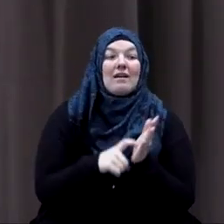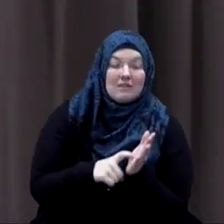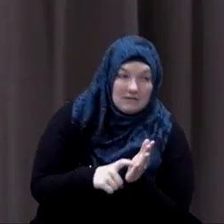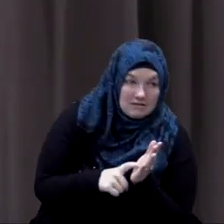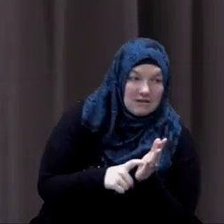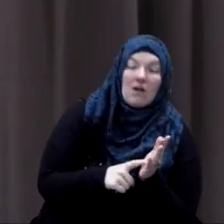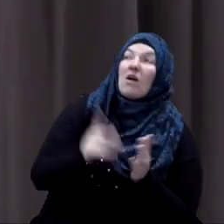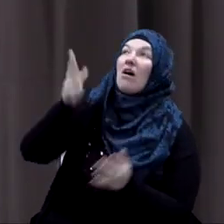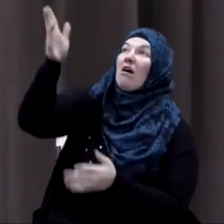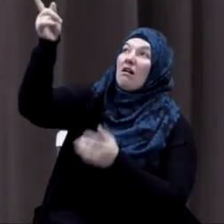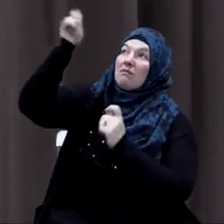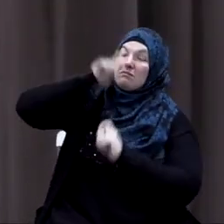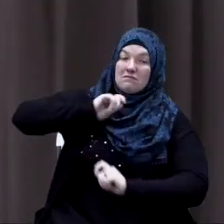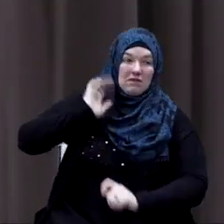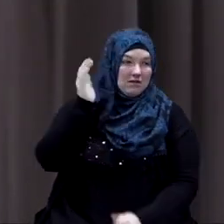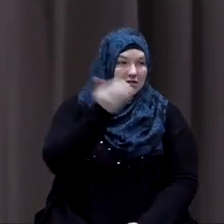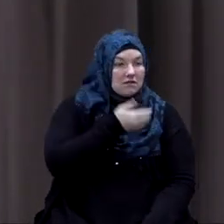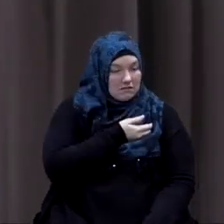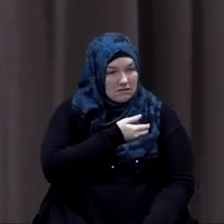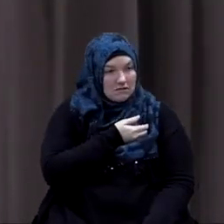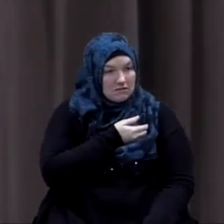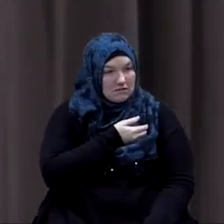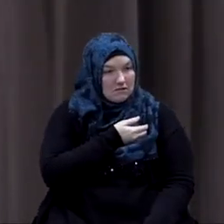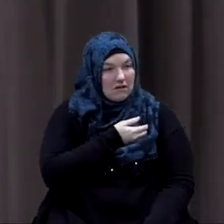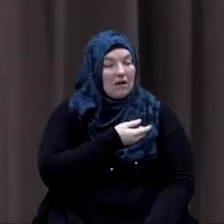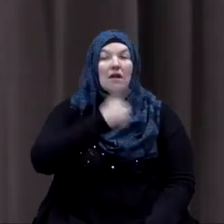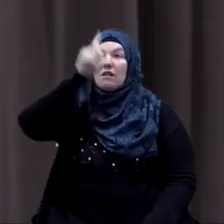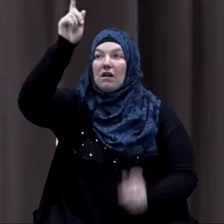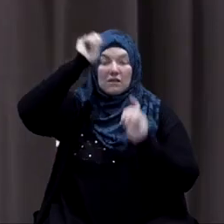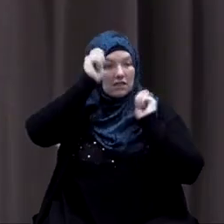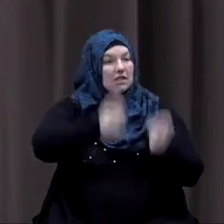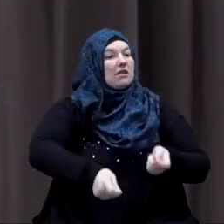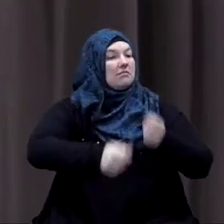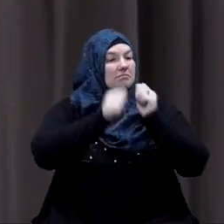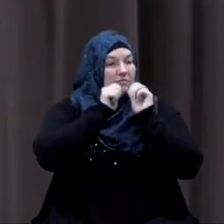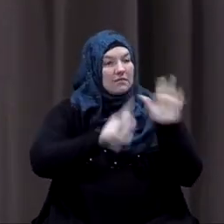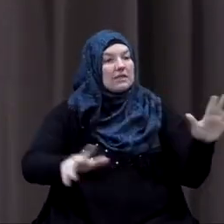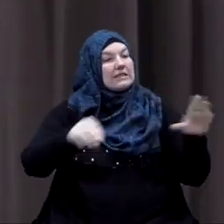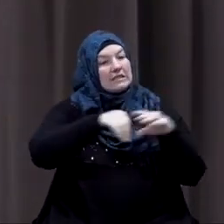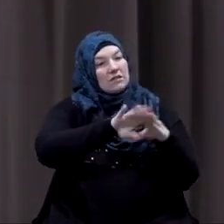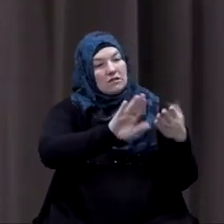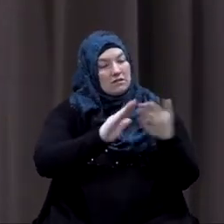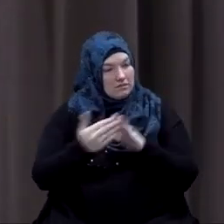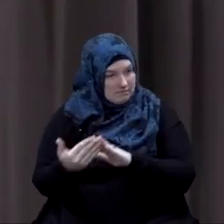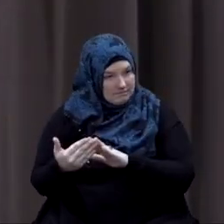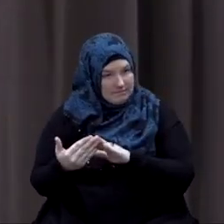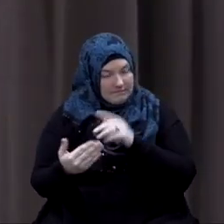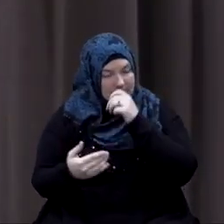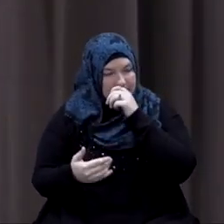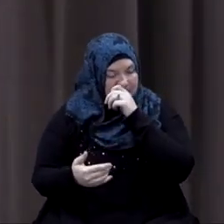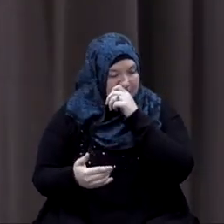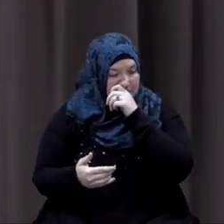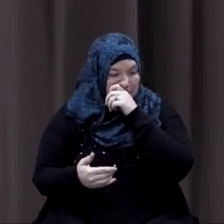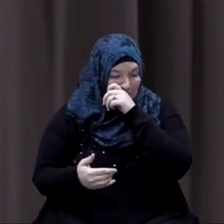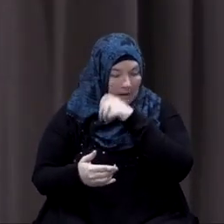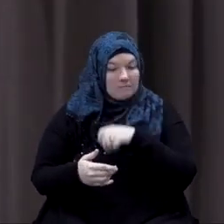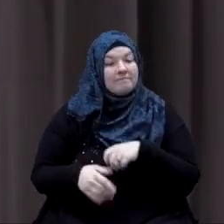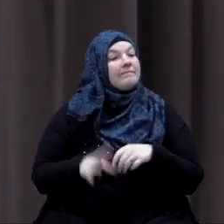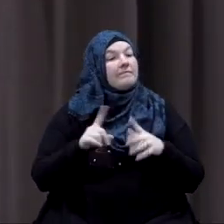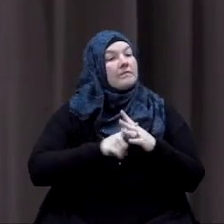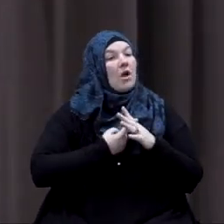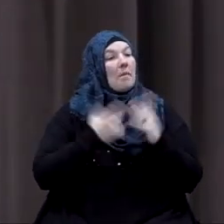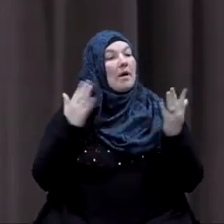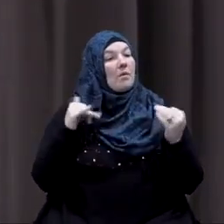bounties of Allah that He has bestowed upon them and their family and their community, and to start